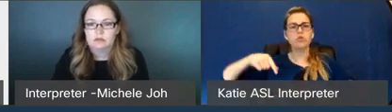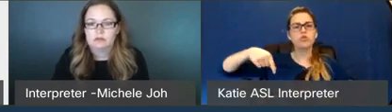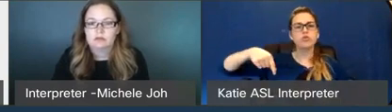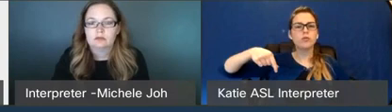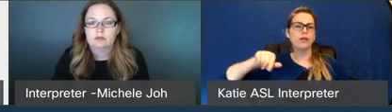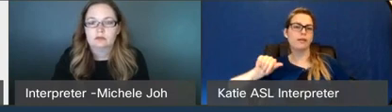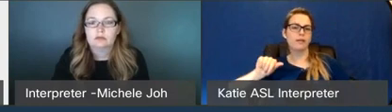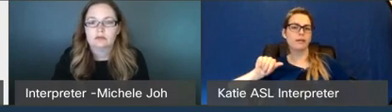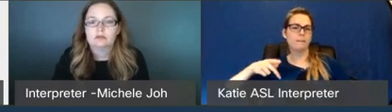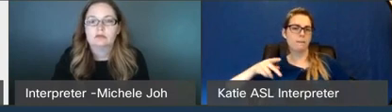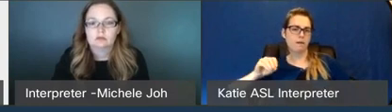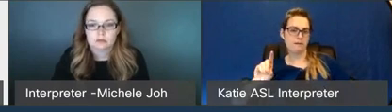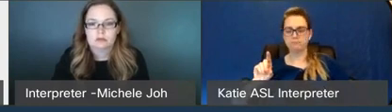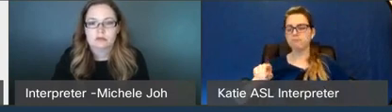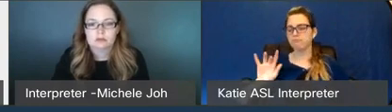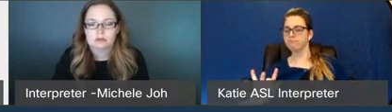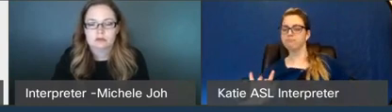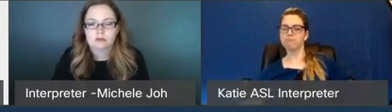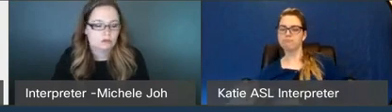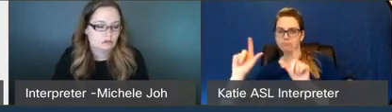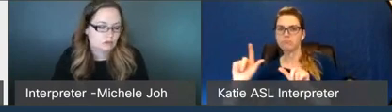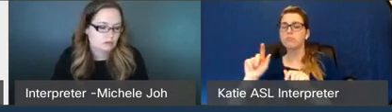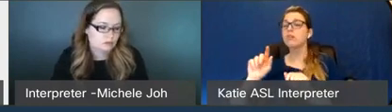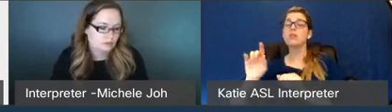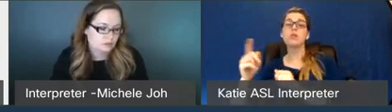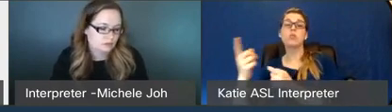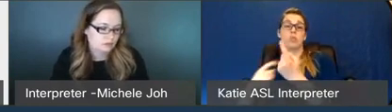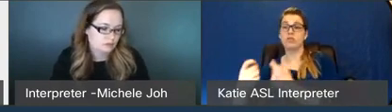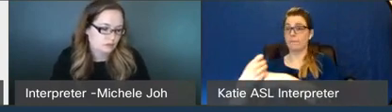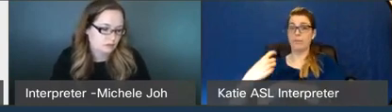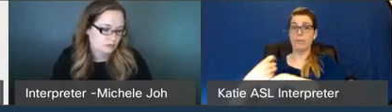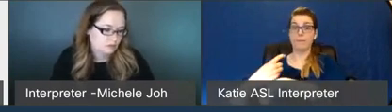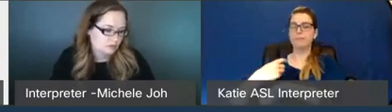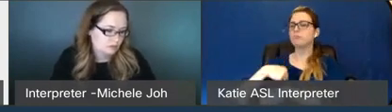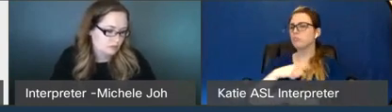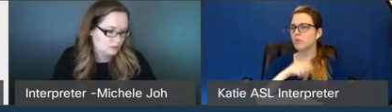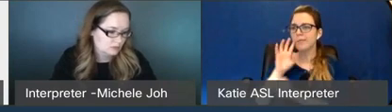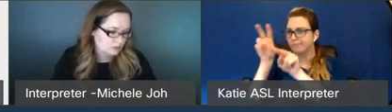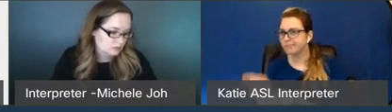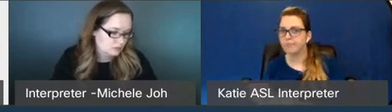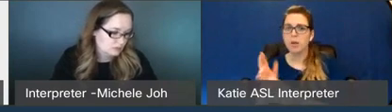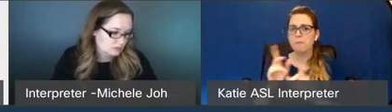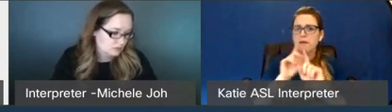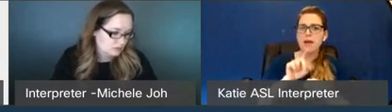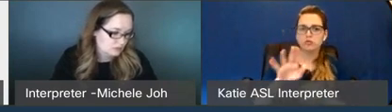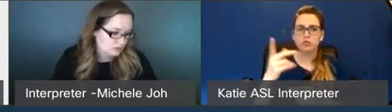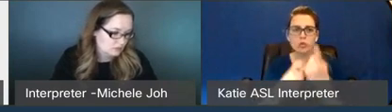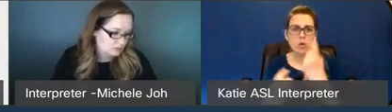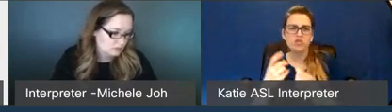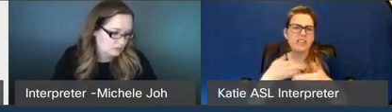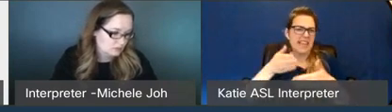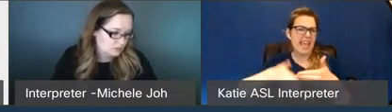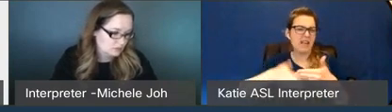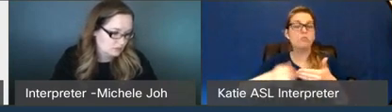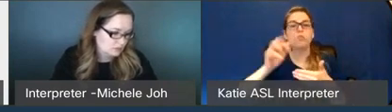address as many of your questions for the presenters as time permits, either at the end of the webinar and during the scheduled discussion group. We